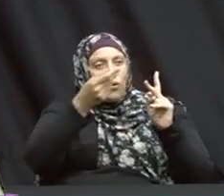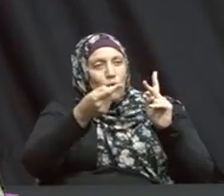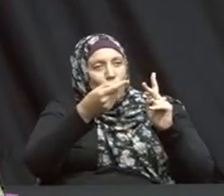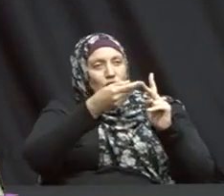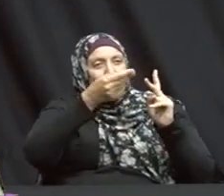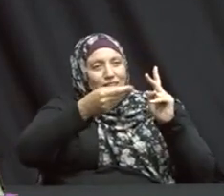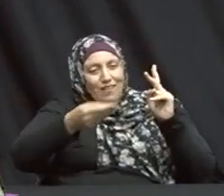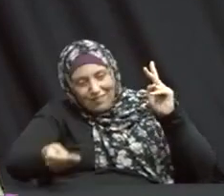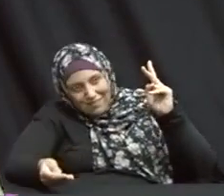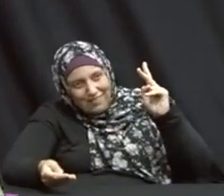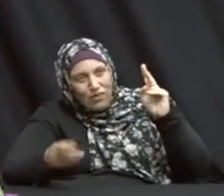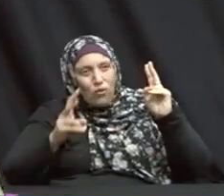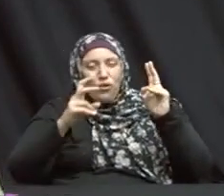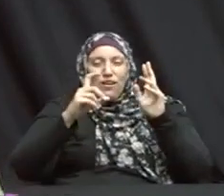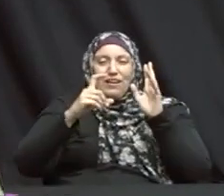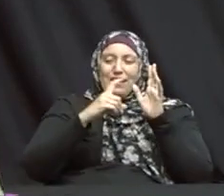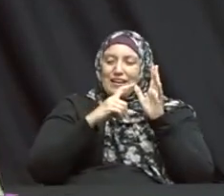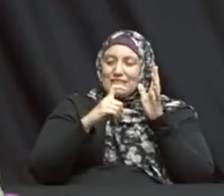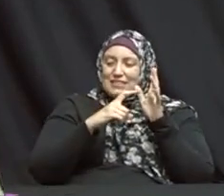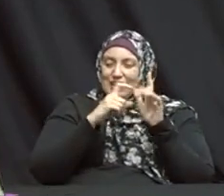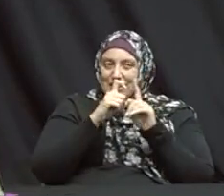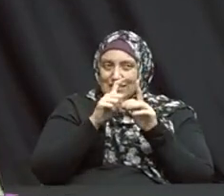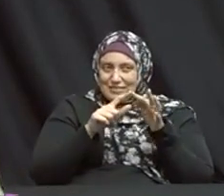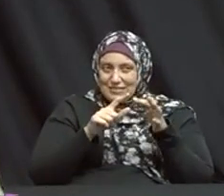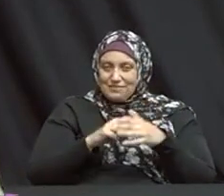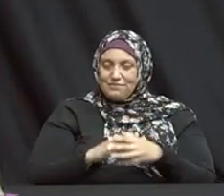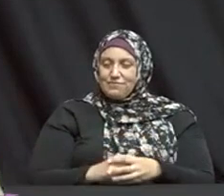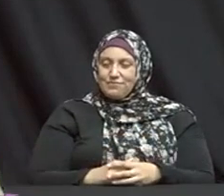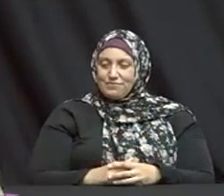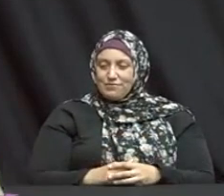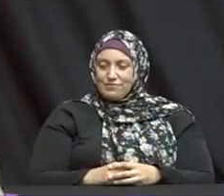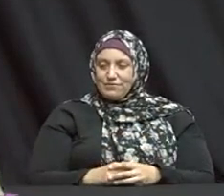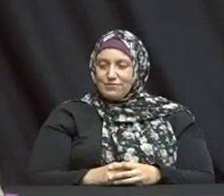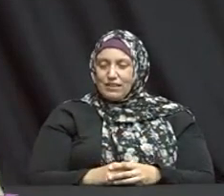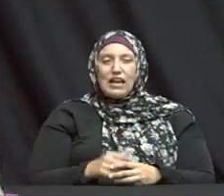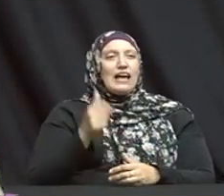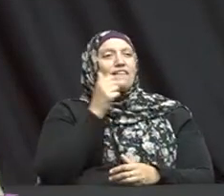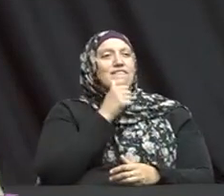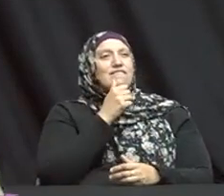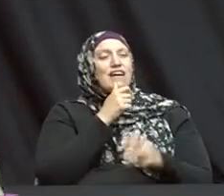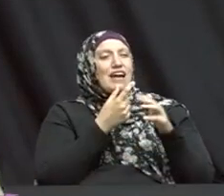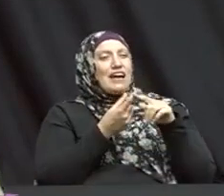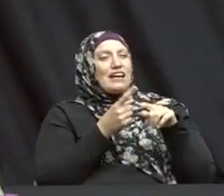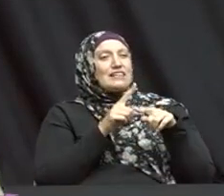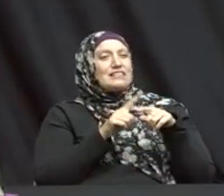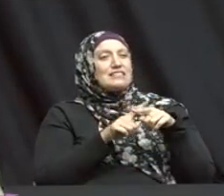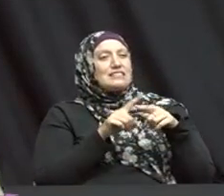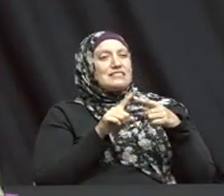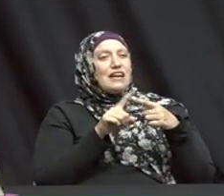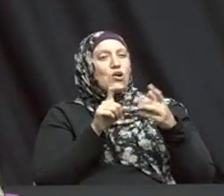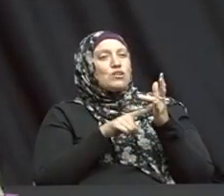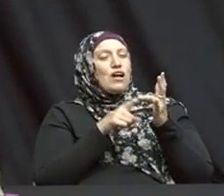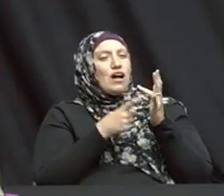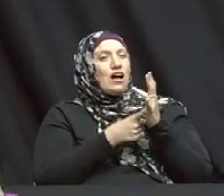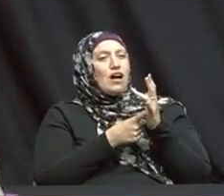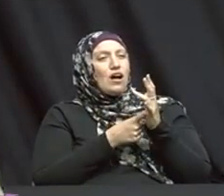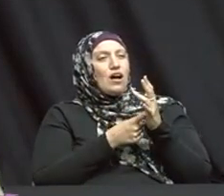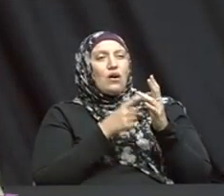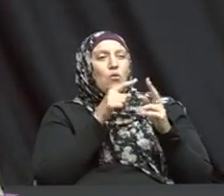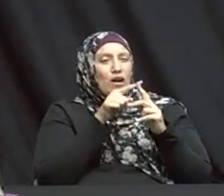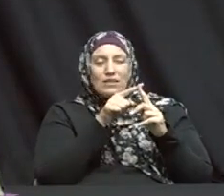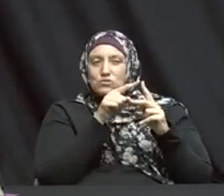where they require three executors to act in a majority. Is there ishkal with that? There